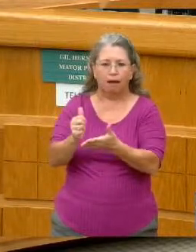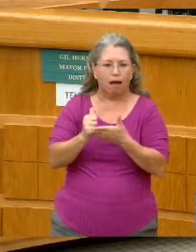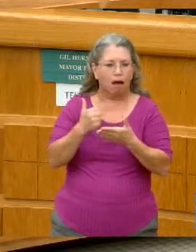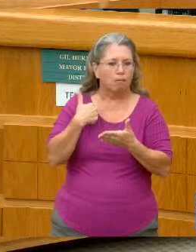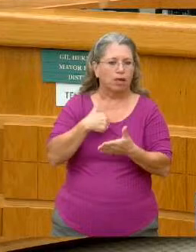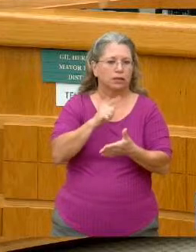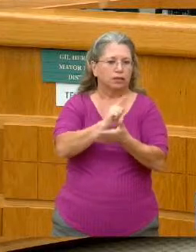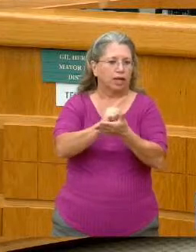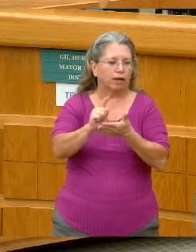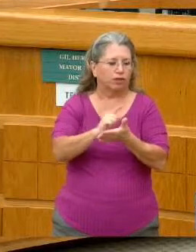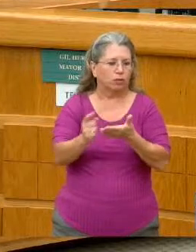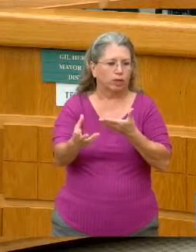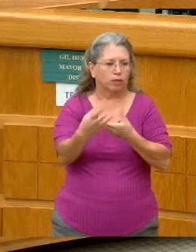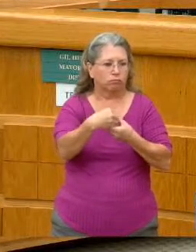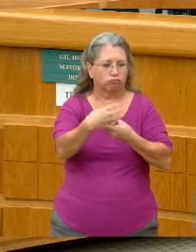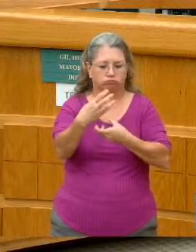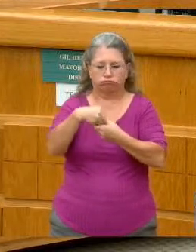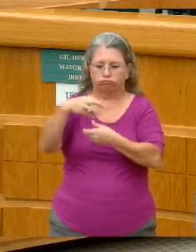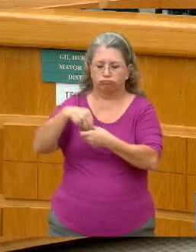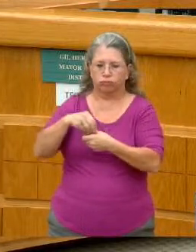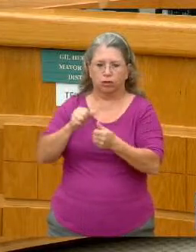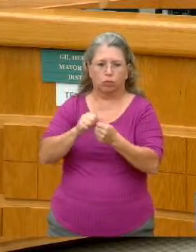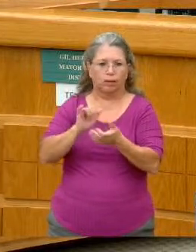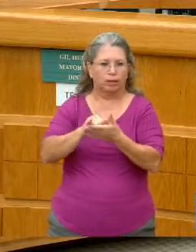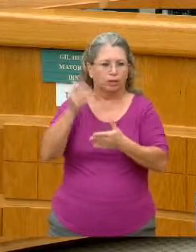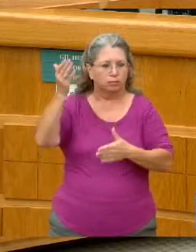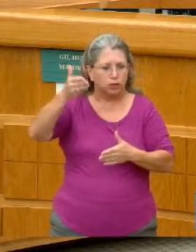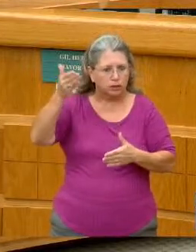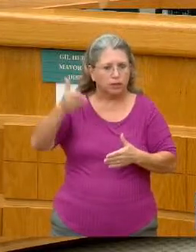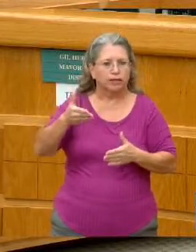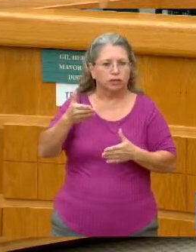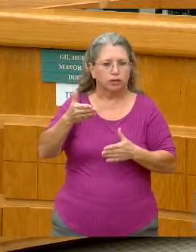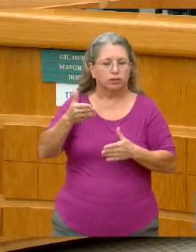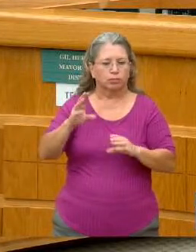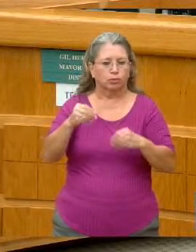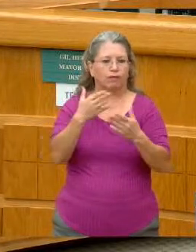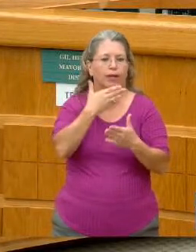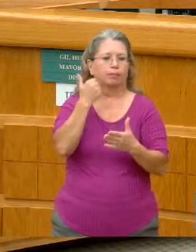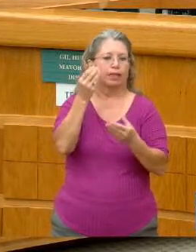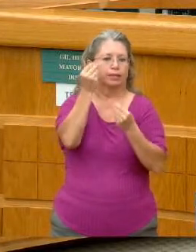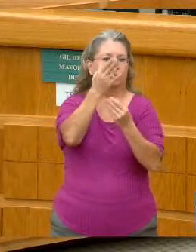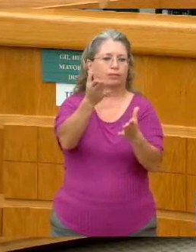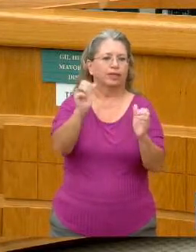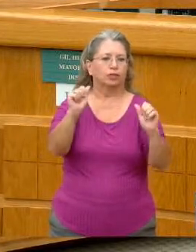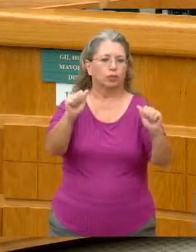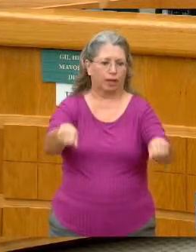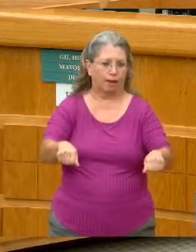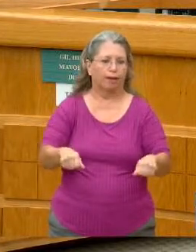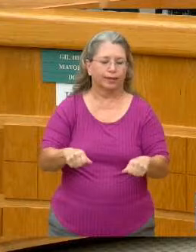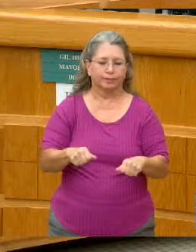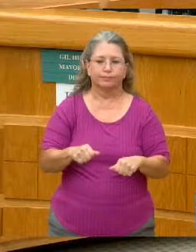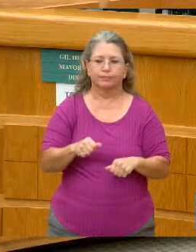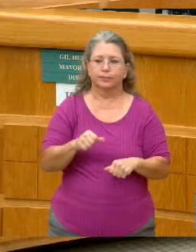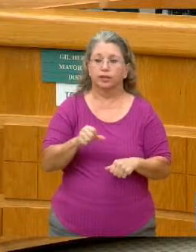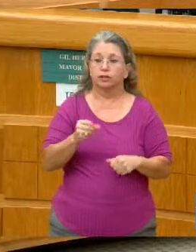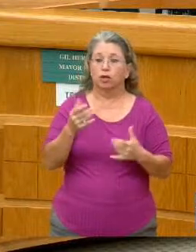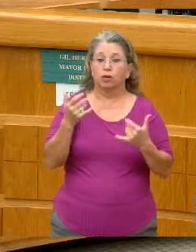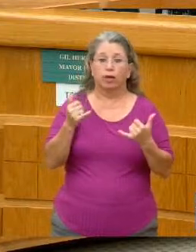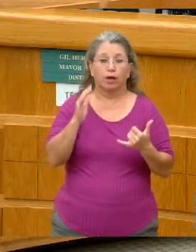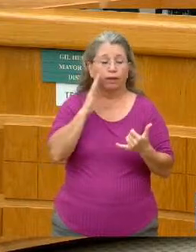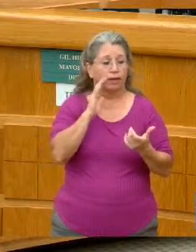these presentations and give you the best information we can about what's happening with COVID-19. So with that, I think we'll